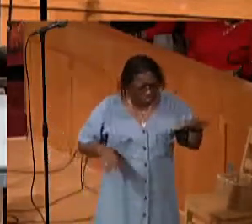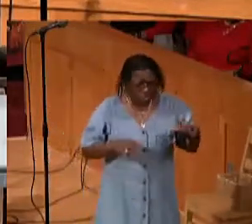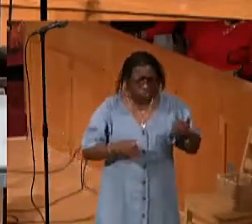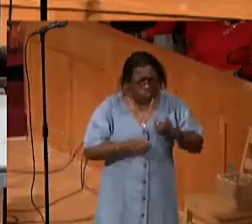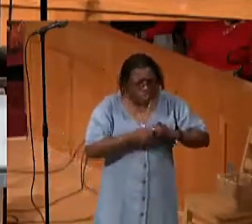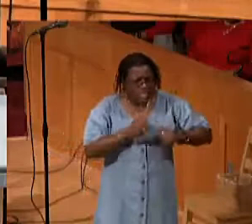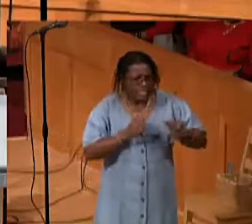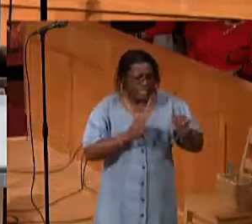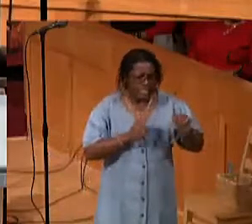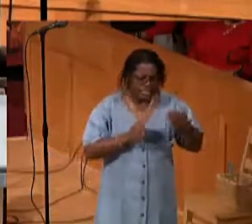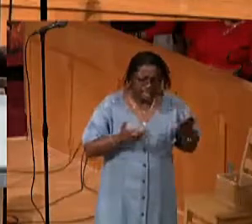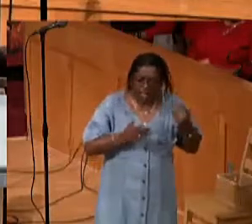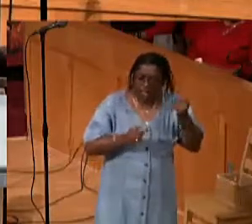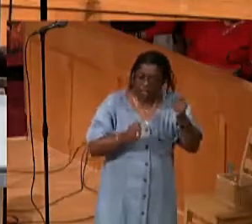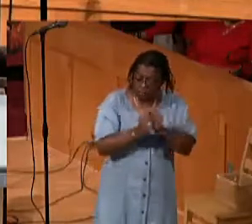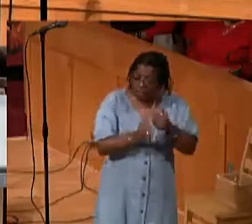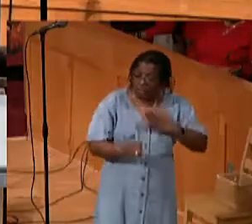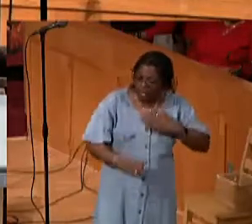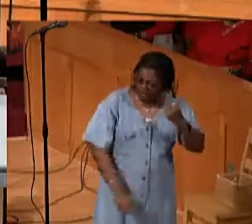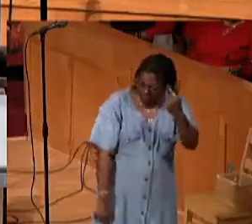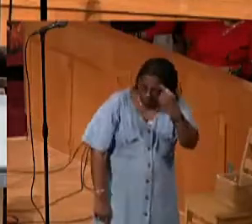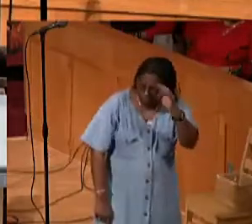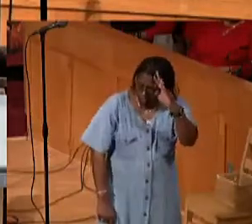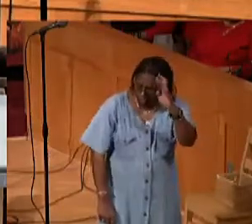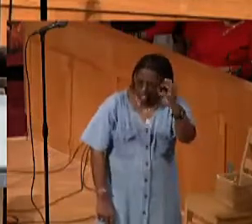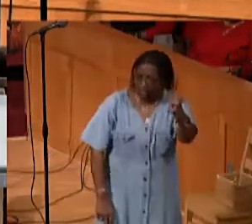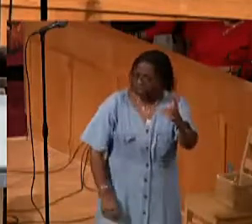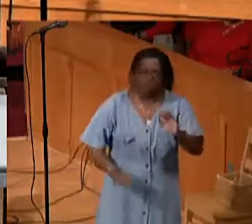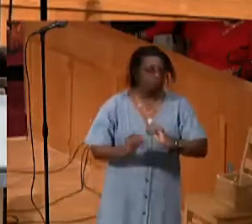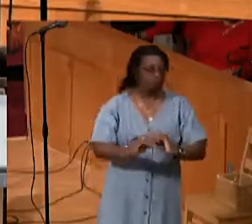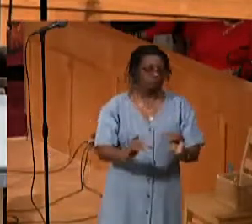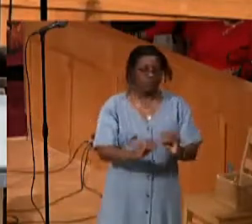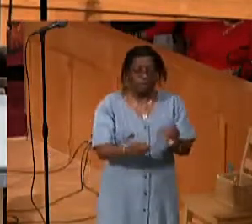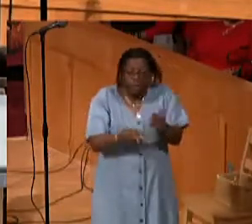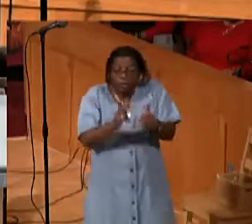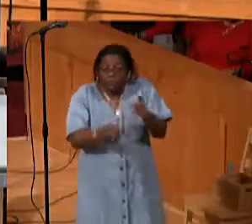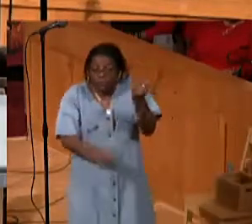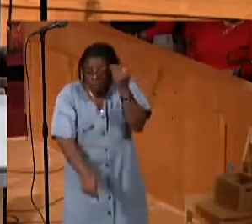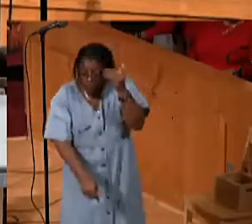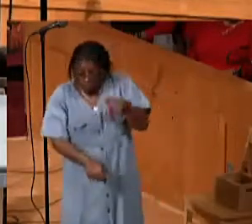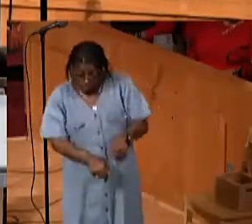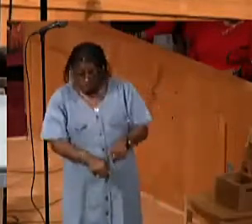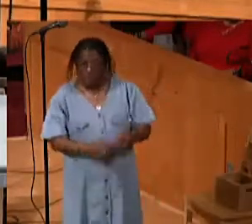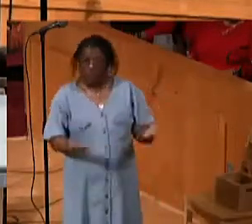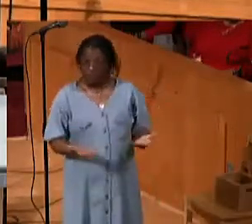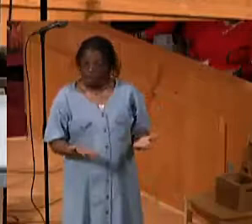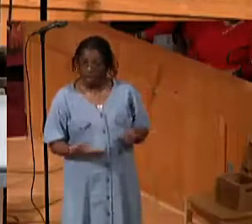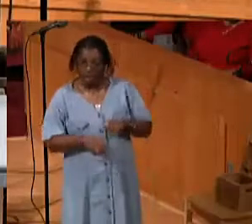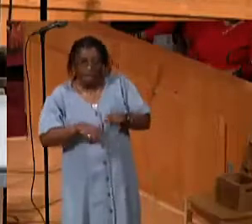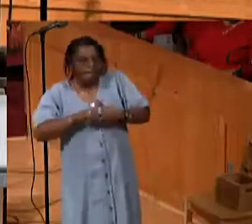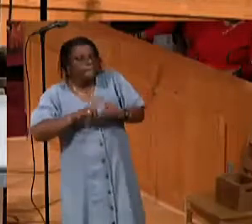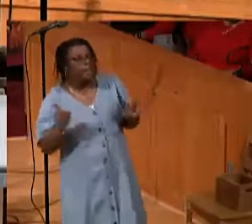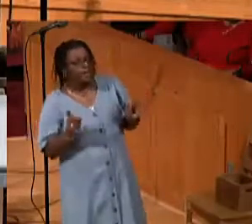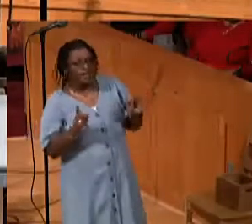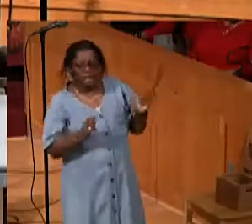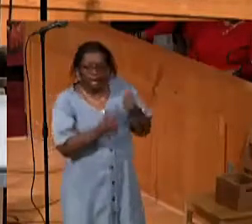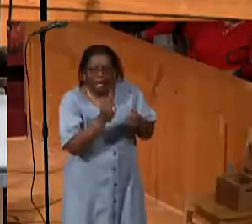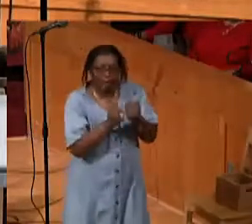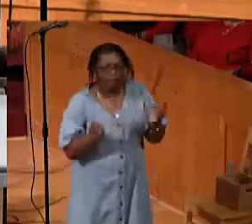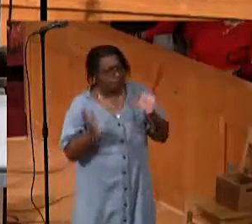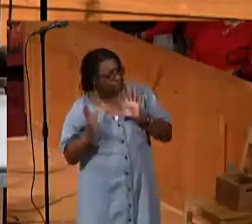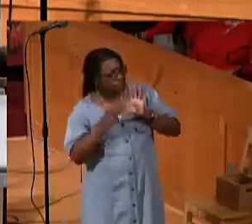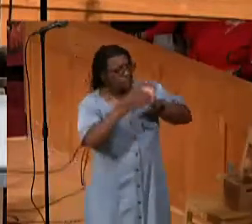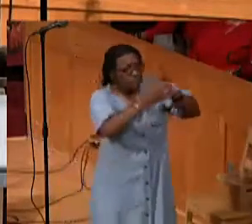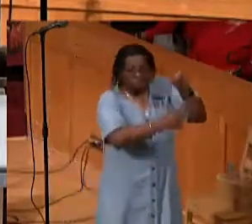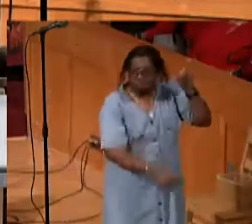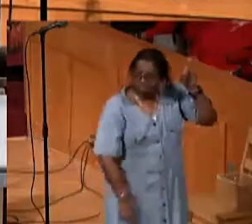intellect, had nothing to do with, amen, the people I know here on earth, but it had everything to do with a God. Help me, somebody.